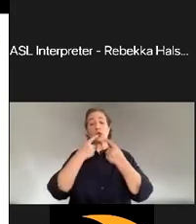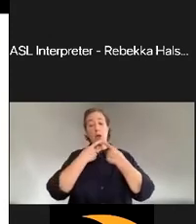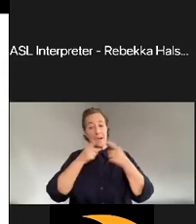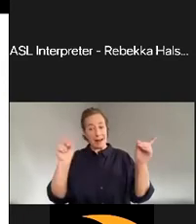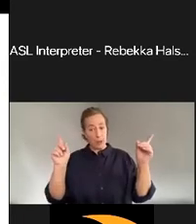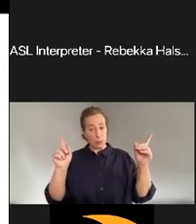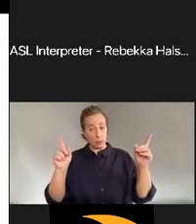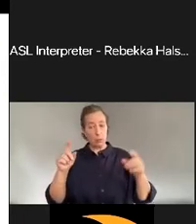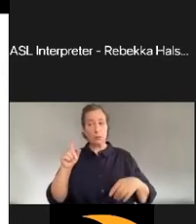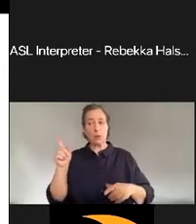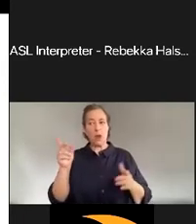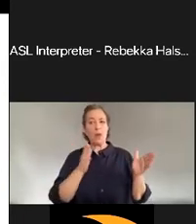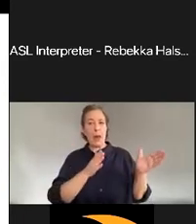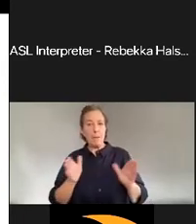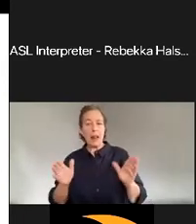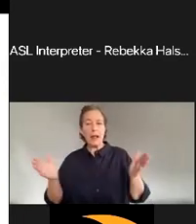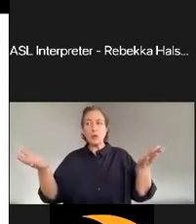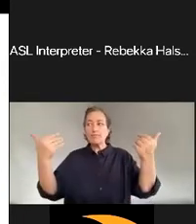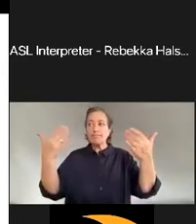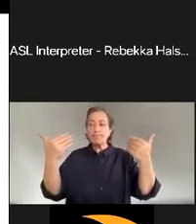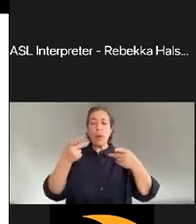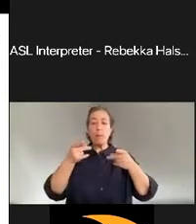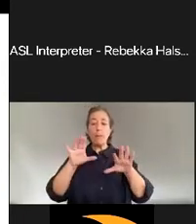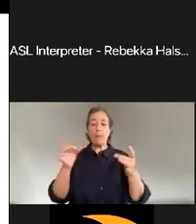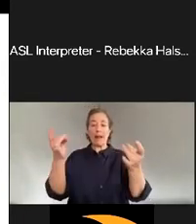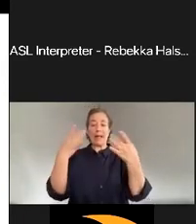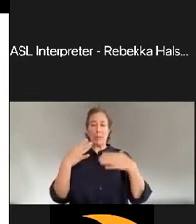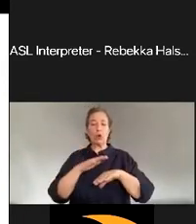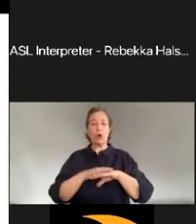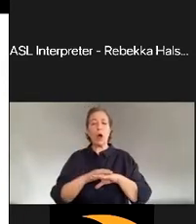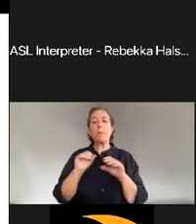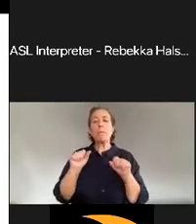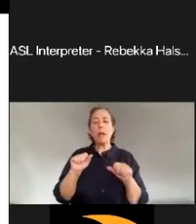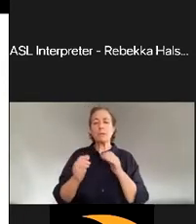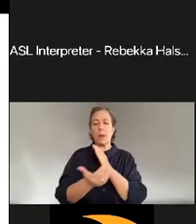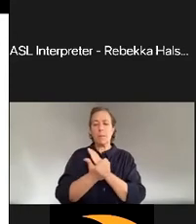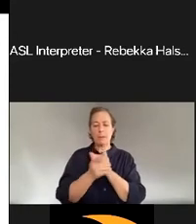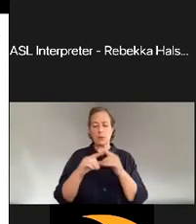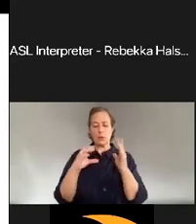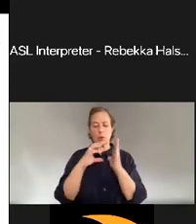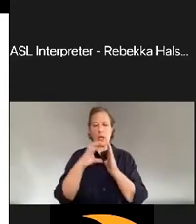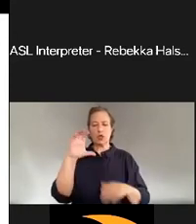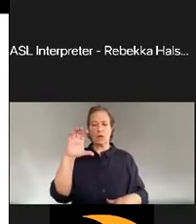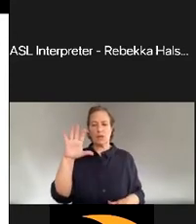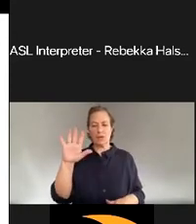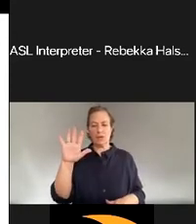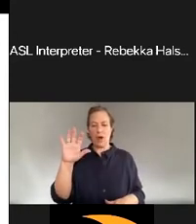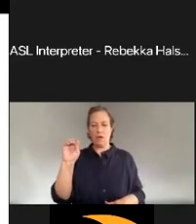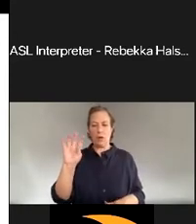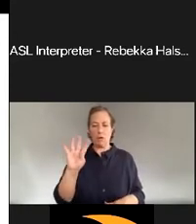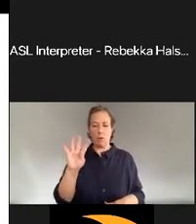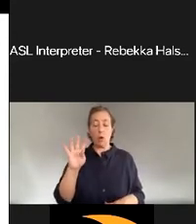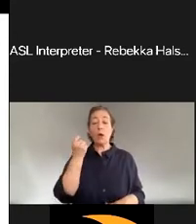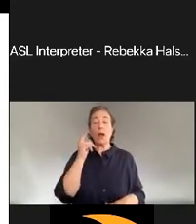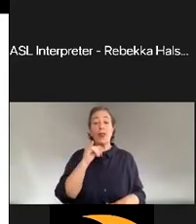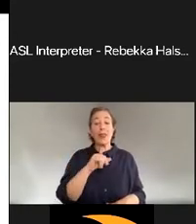to gather public input on possible amendments to the Section 504 regulations, which have not been